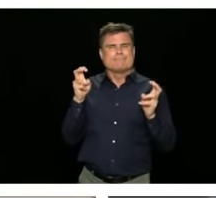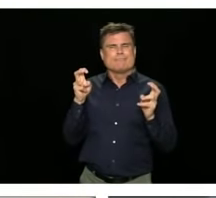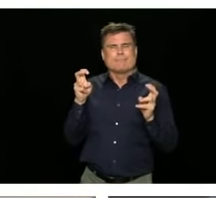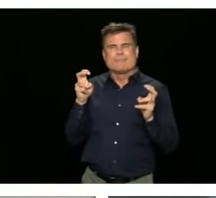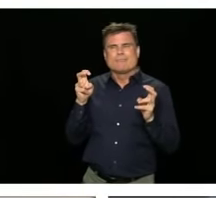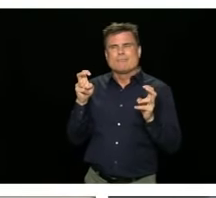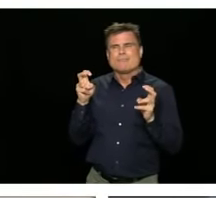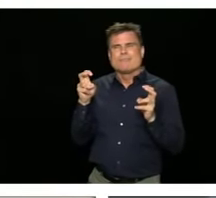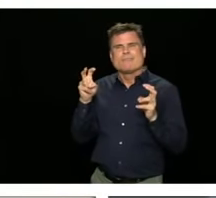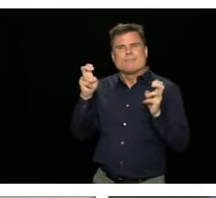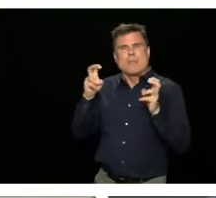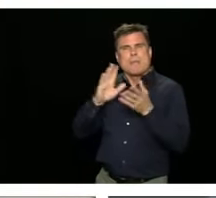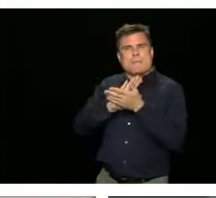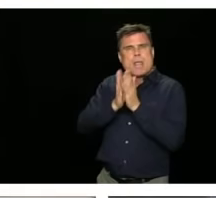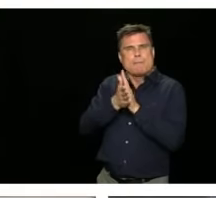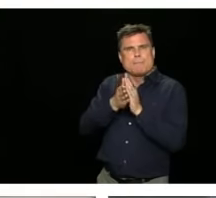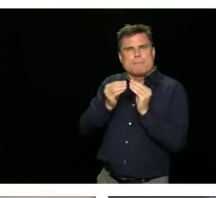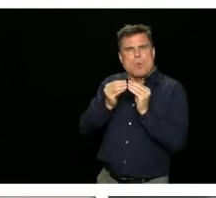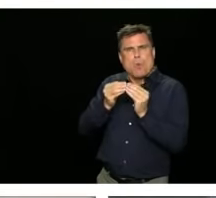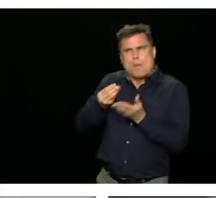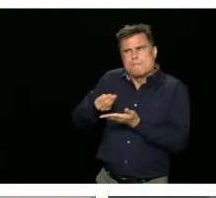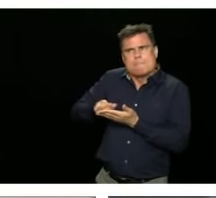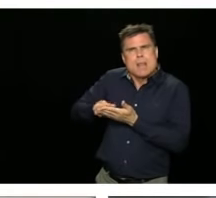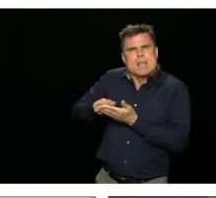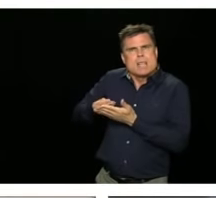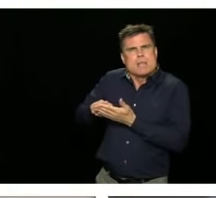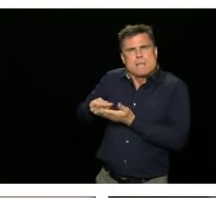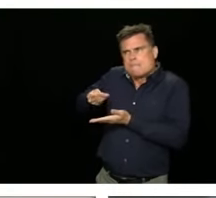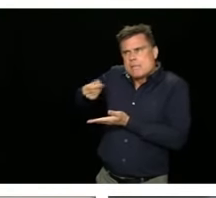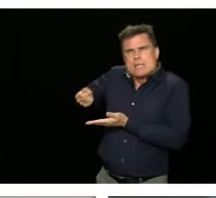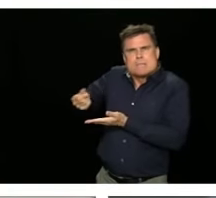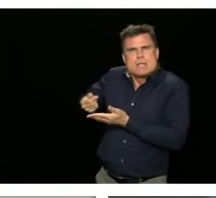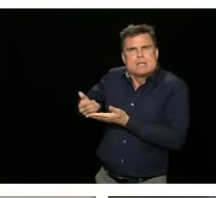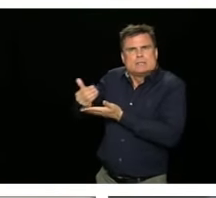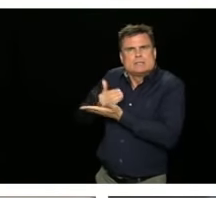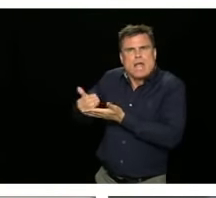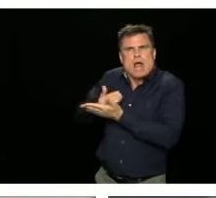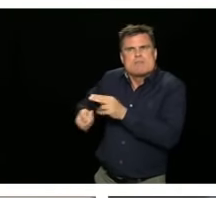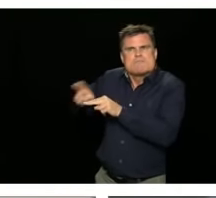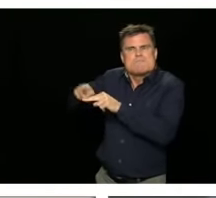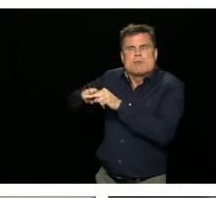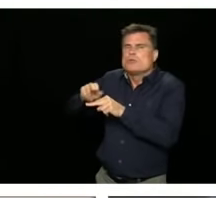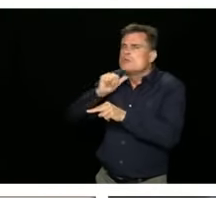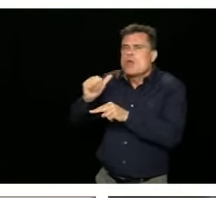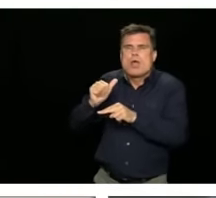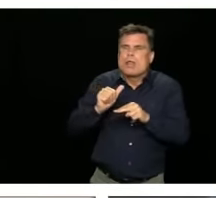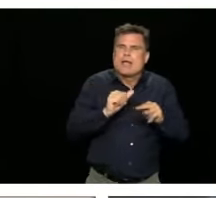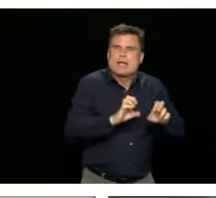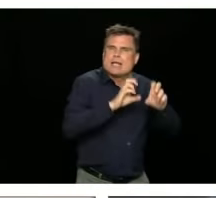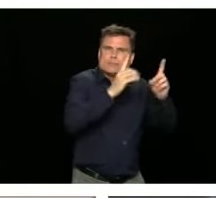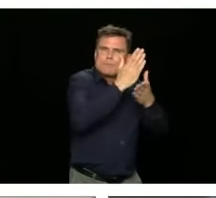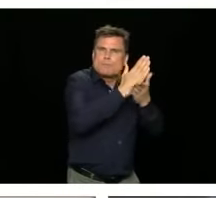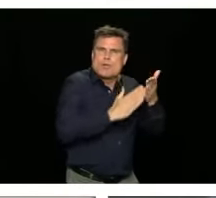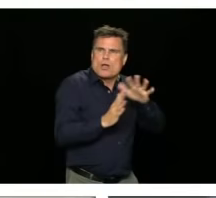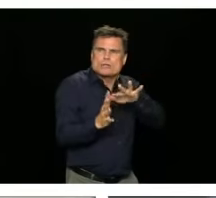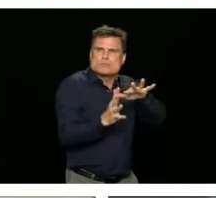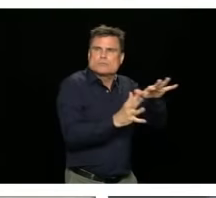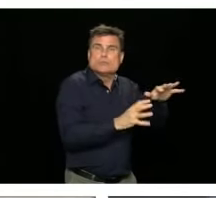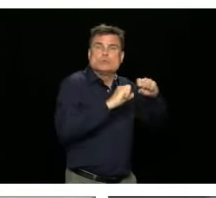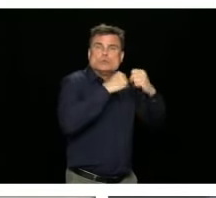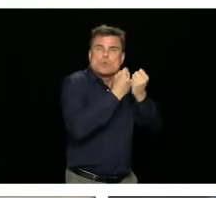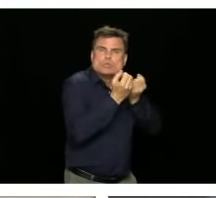leading to the defunding of healthcare, and many other types of social systems have been